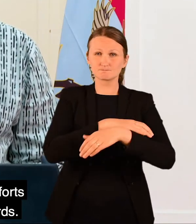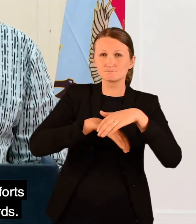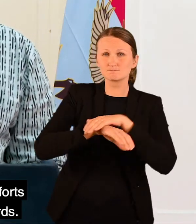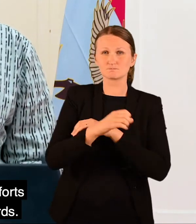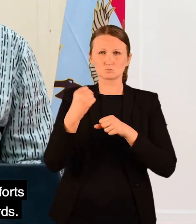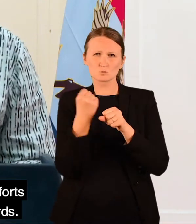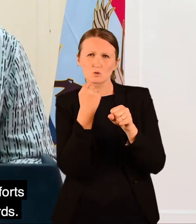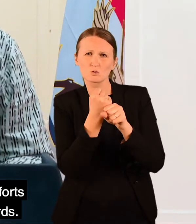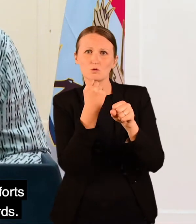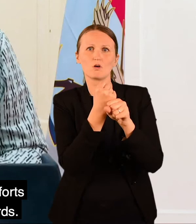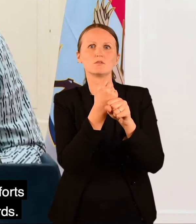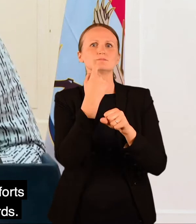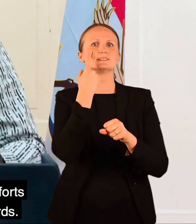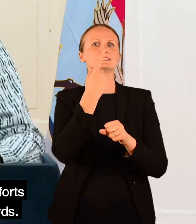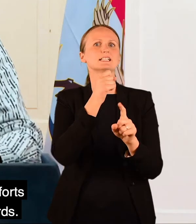efforts